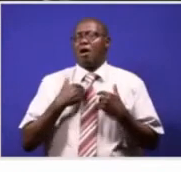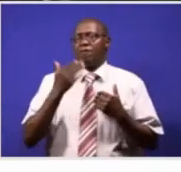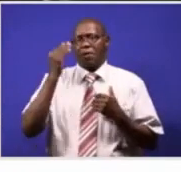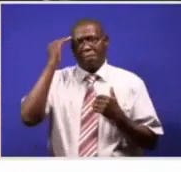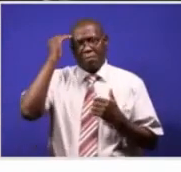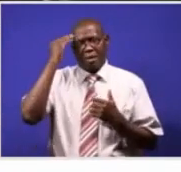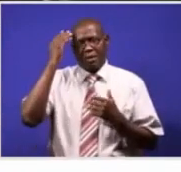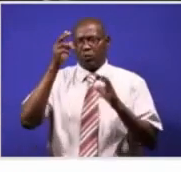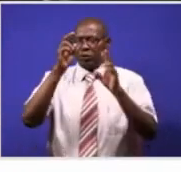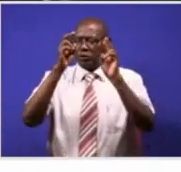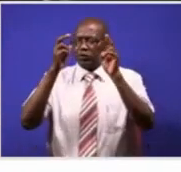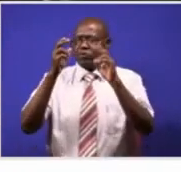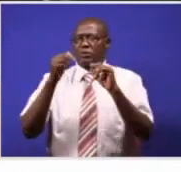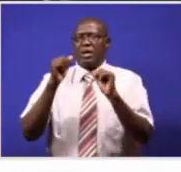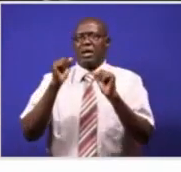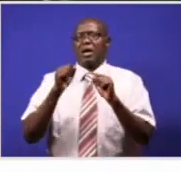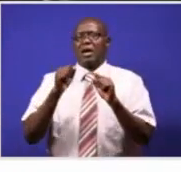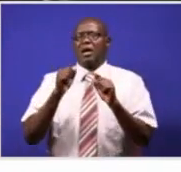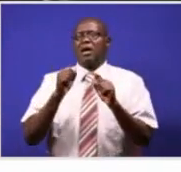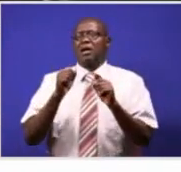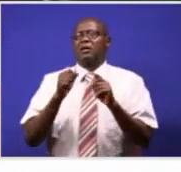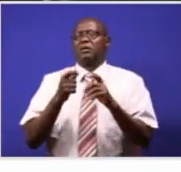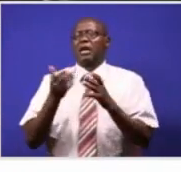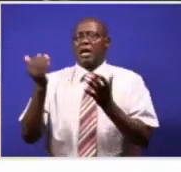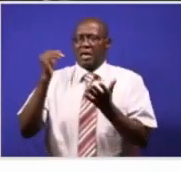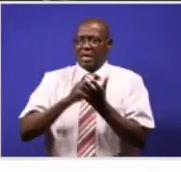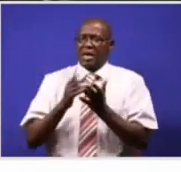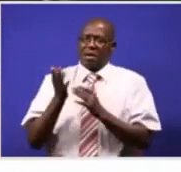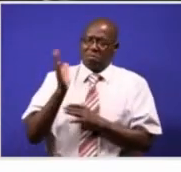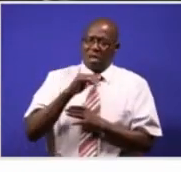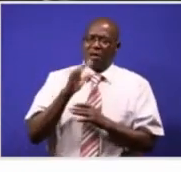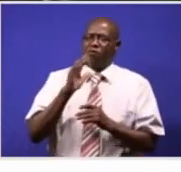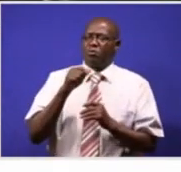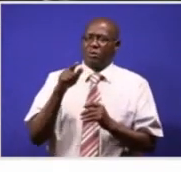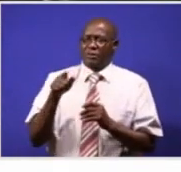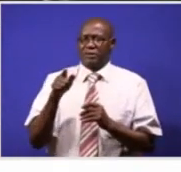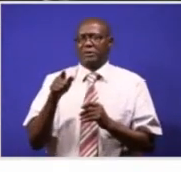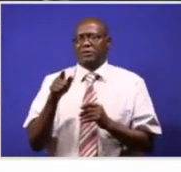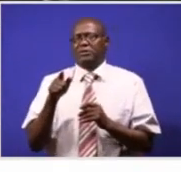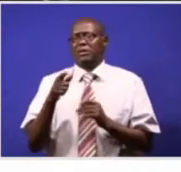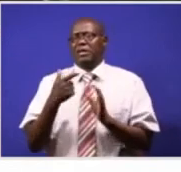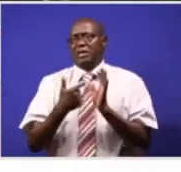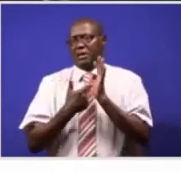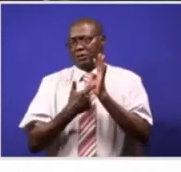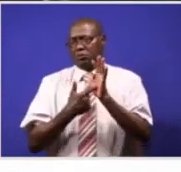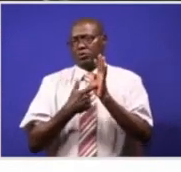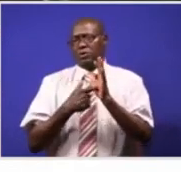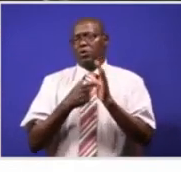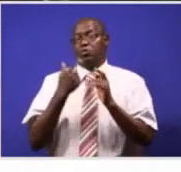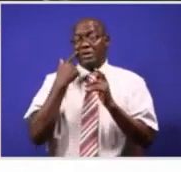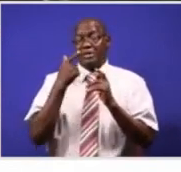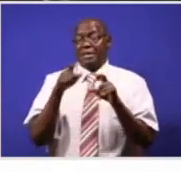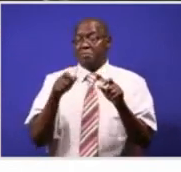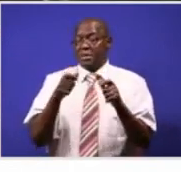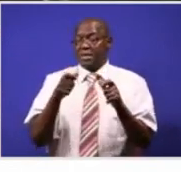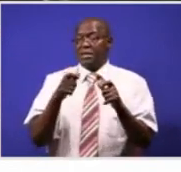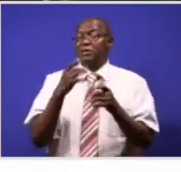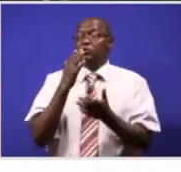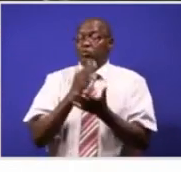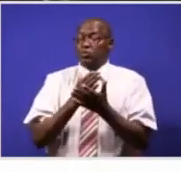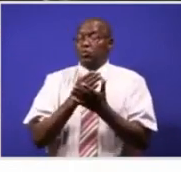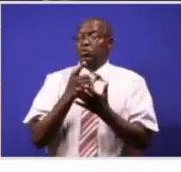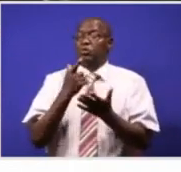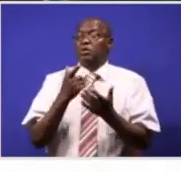mental issues. They can be triggered because of this exposure. What we are seeing on the media, and it's true, that's what's